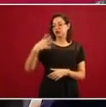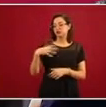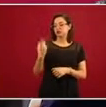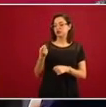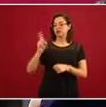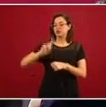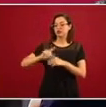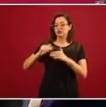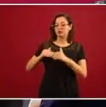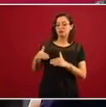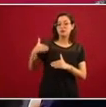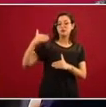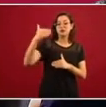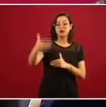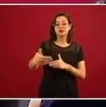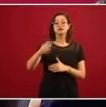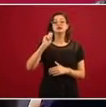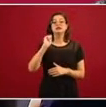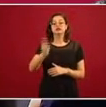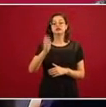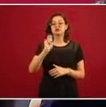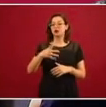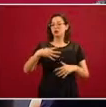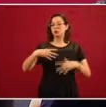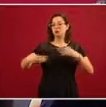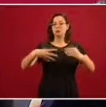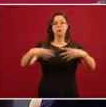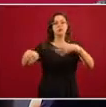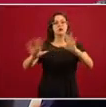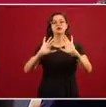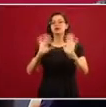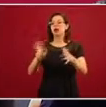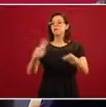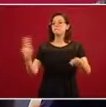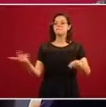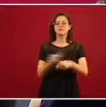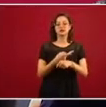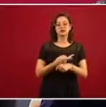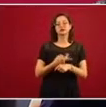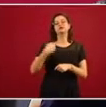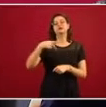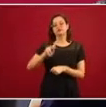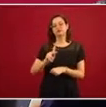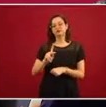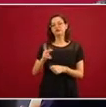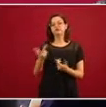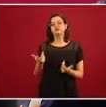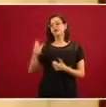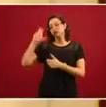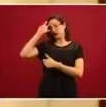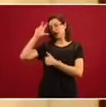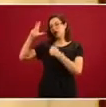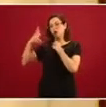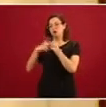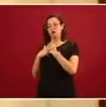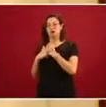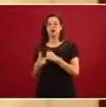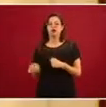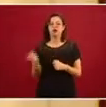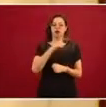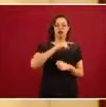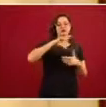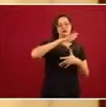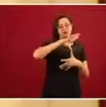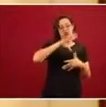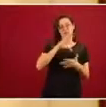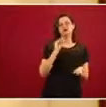active during the past 14 days? That is the number we've had in mind for the last couple of weeks, and it's continuing to